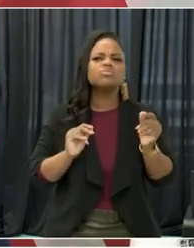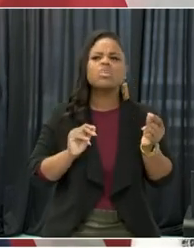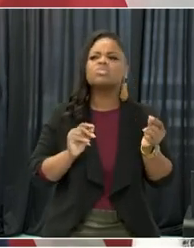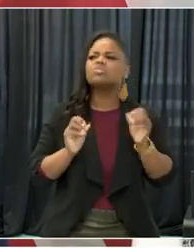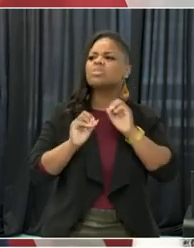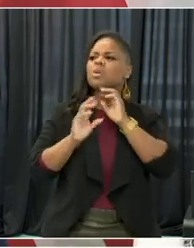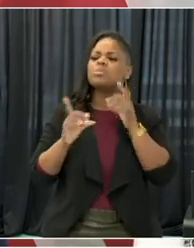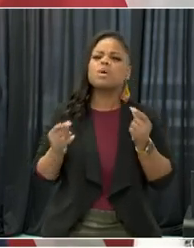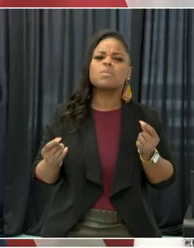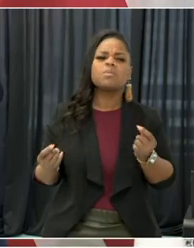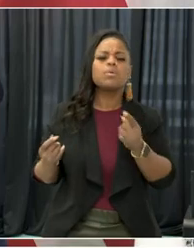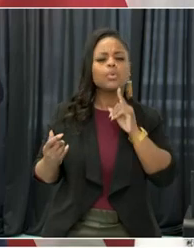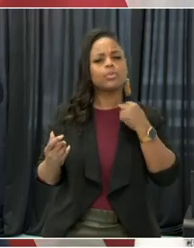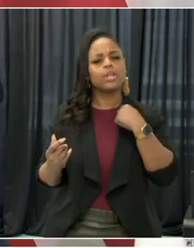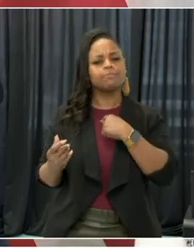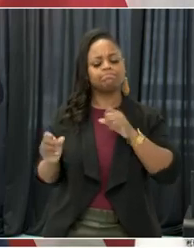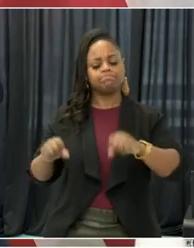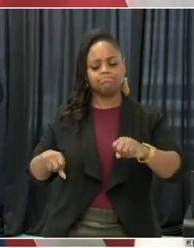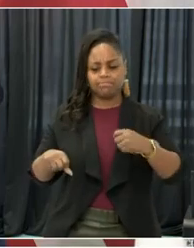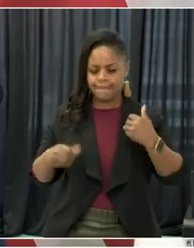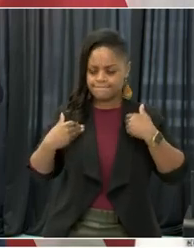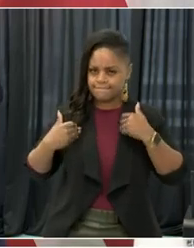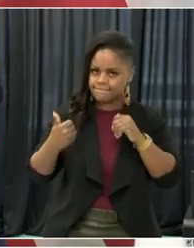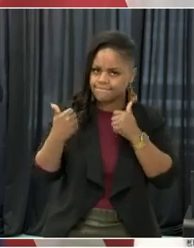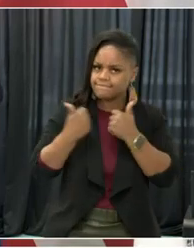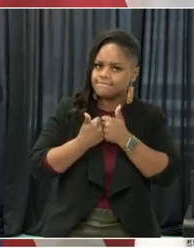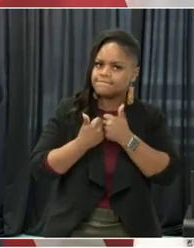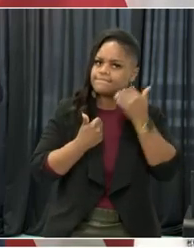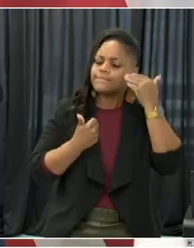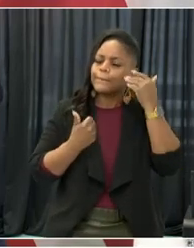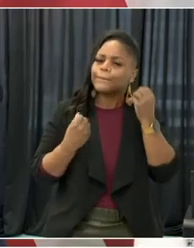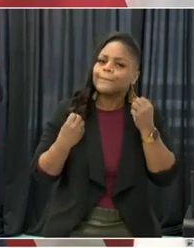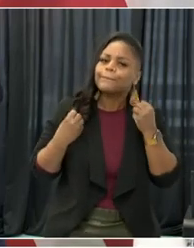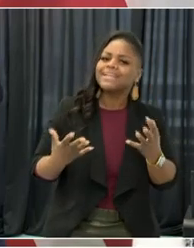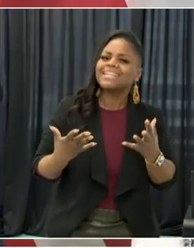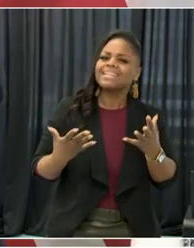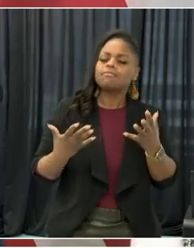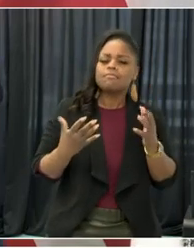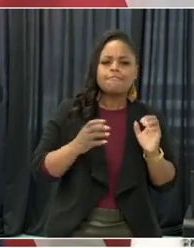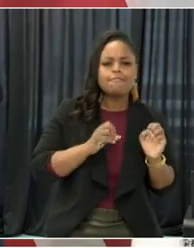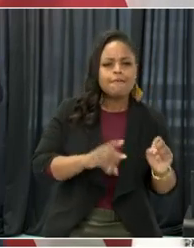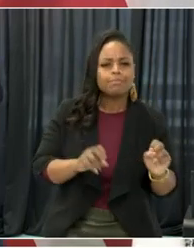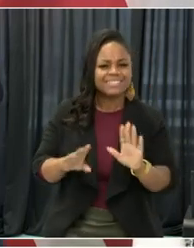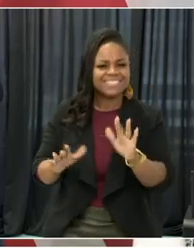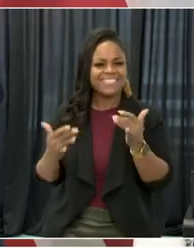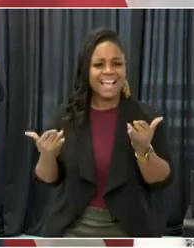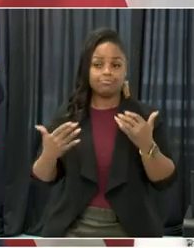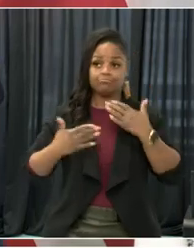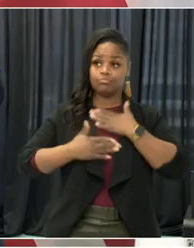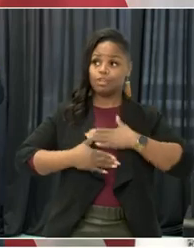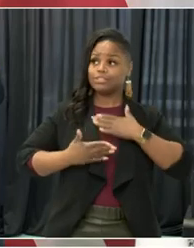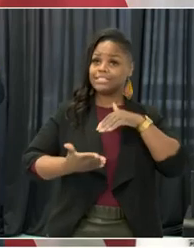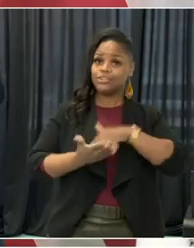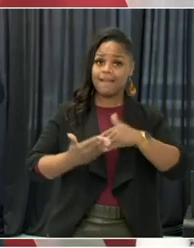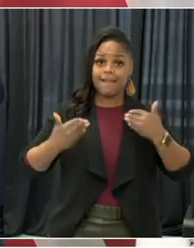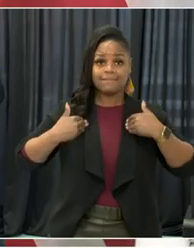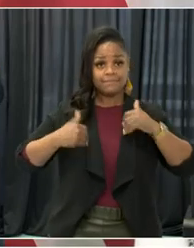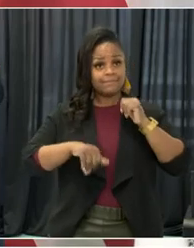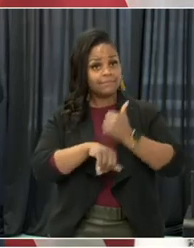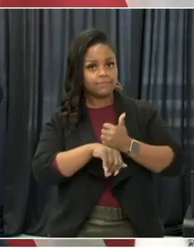we're all challenged because we know there's a lot for young people to do. We're at the Deanwood Recreation Center where a lot is happening.